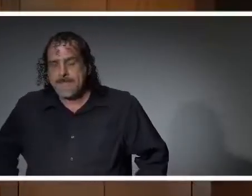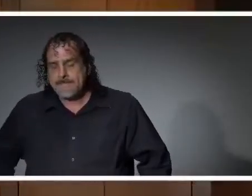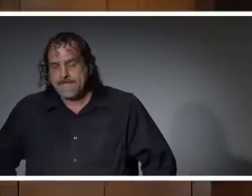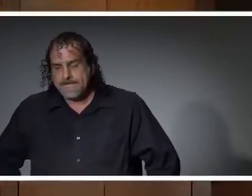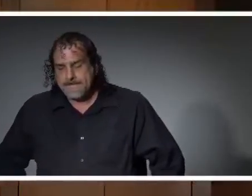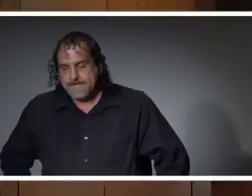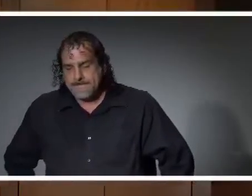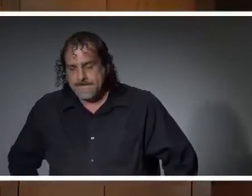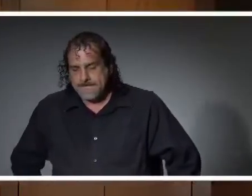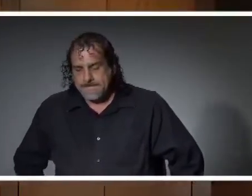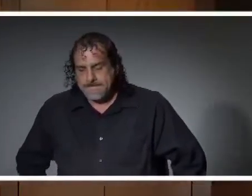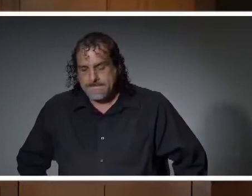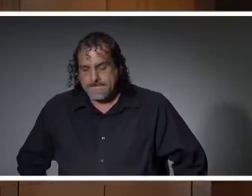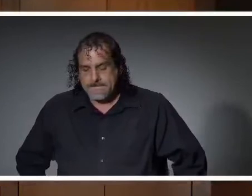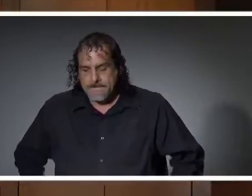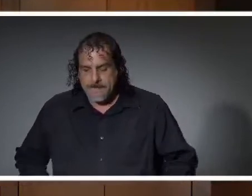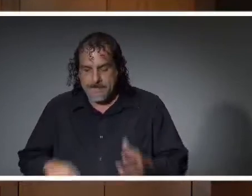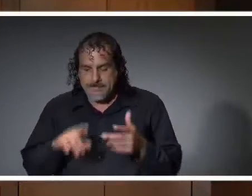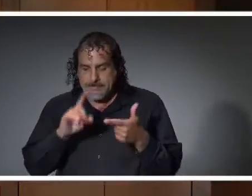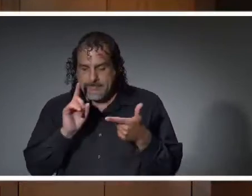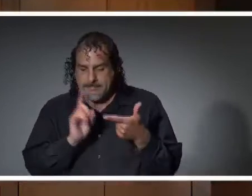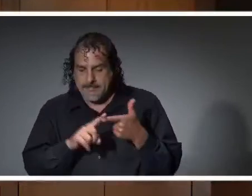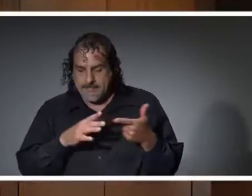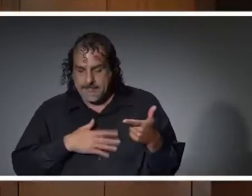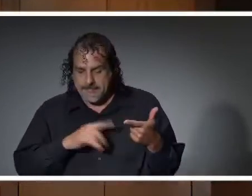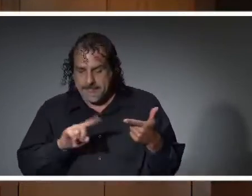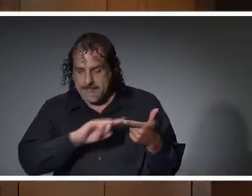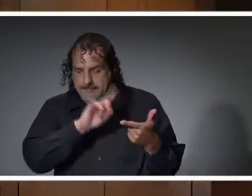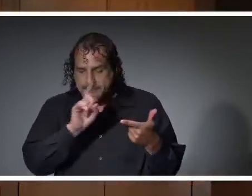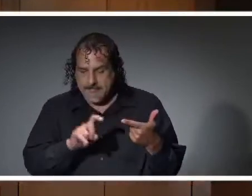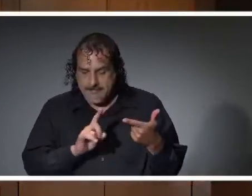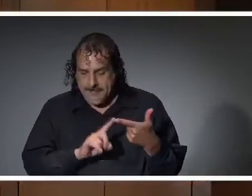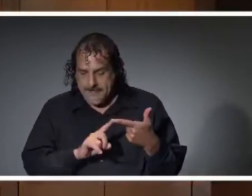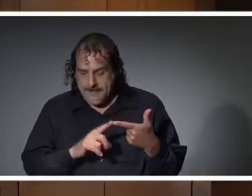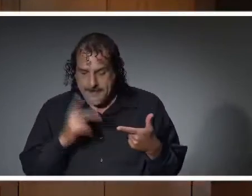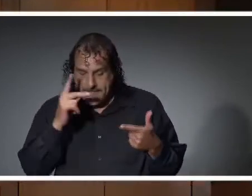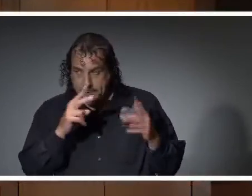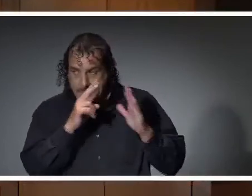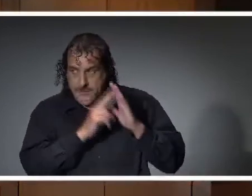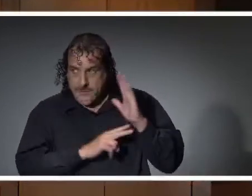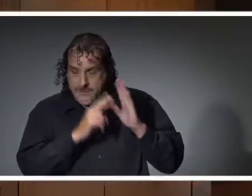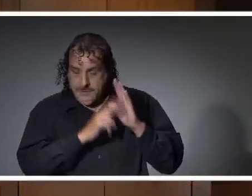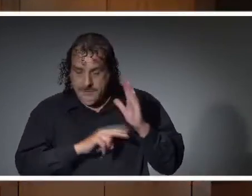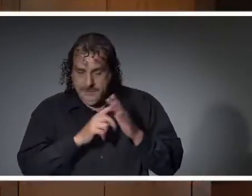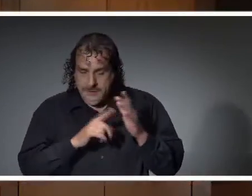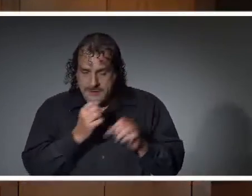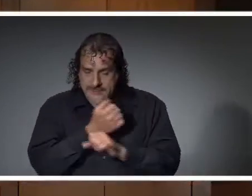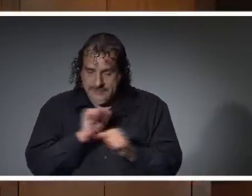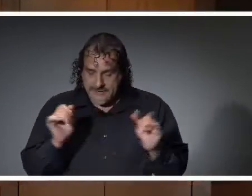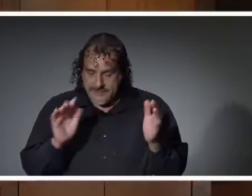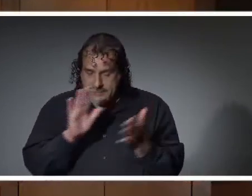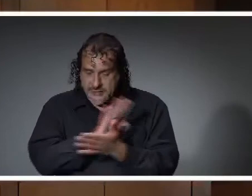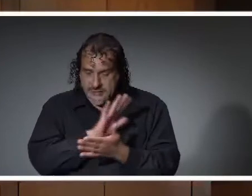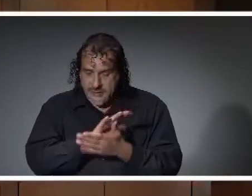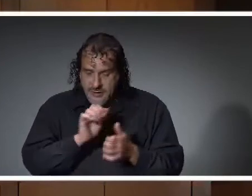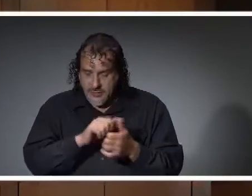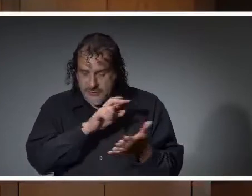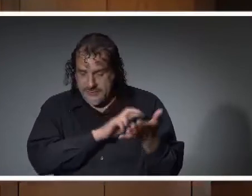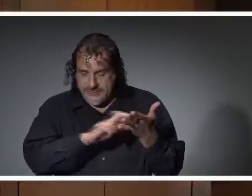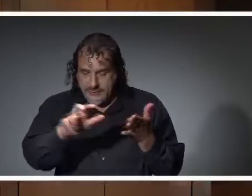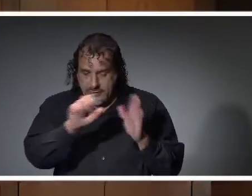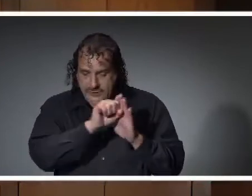And Dr. Dobbs, that kind of leads into my second question. If you read the safety sheet on the Secretary of State's